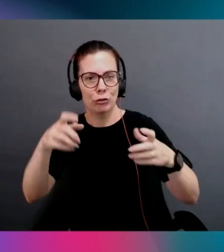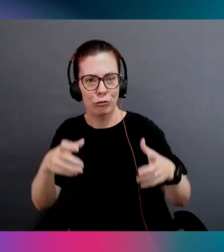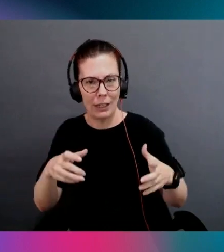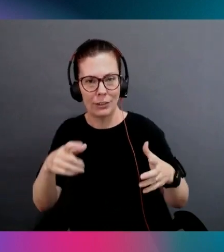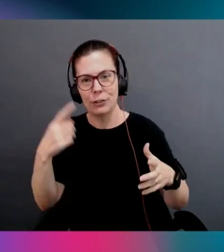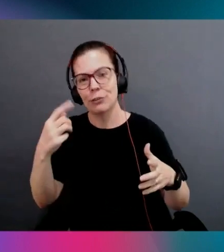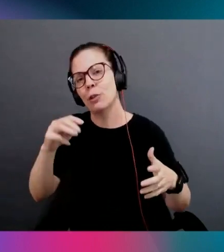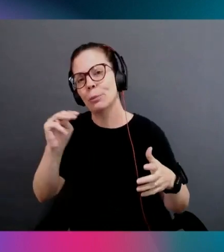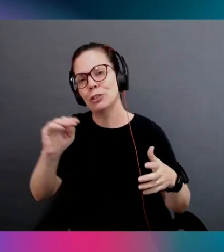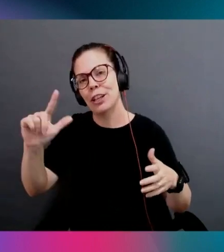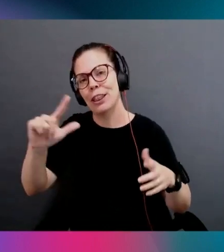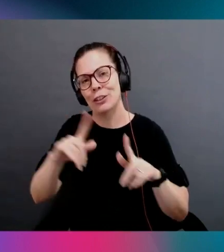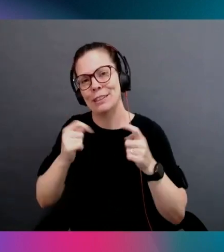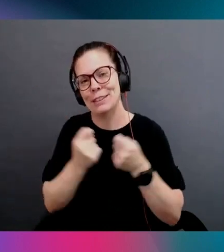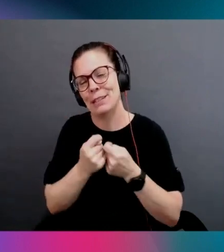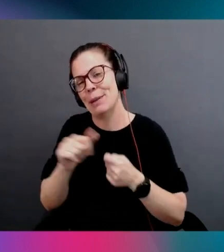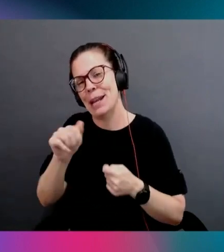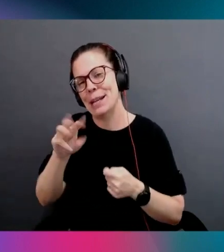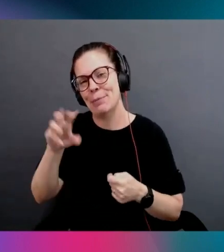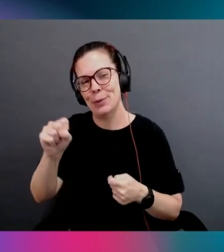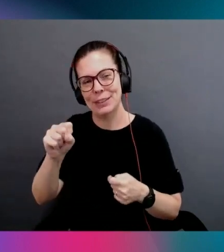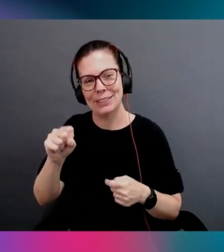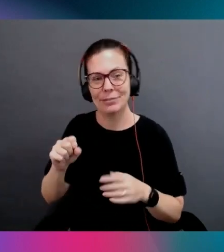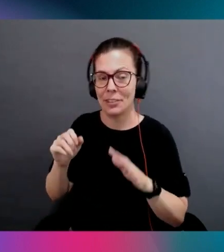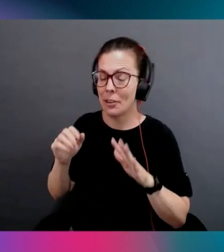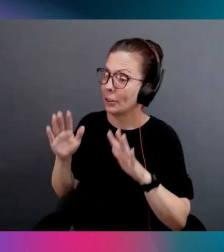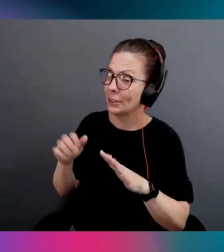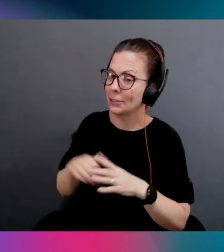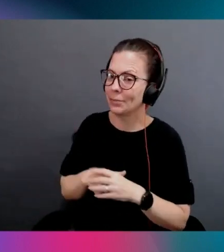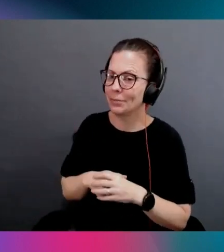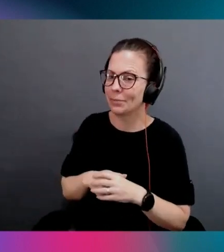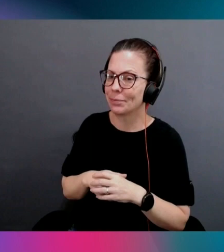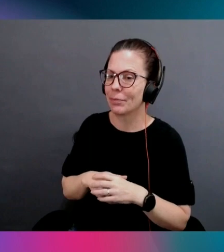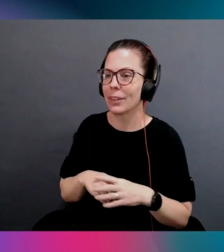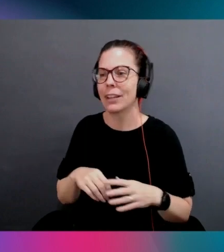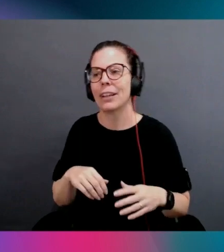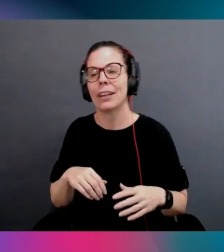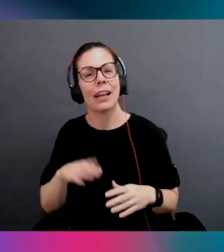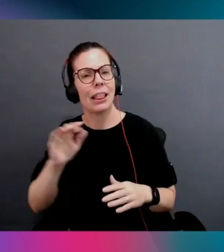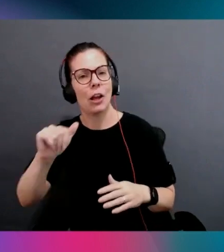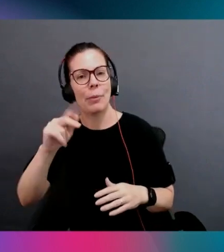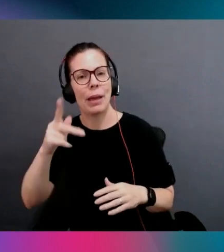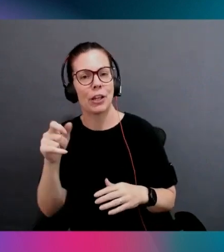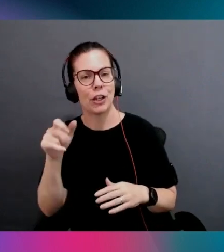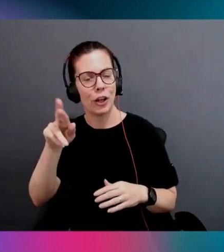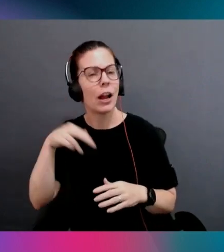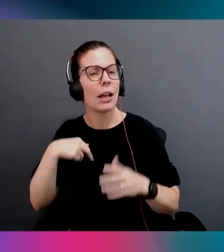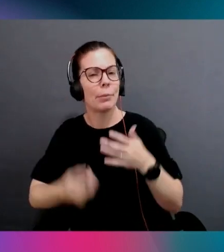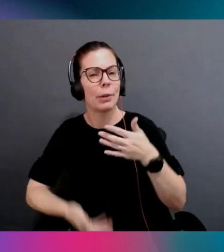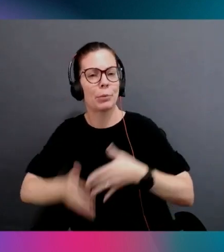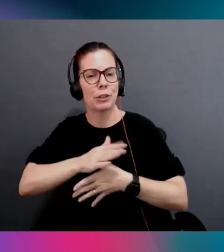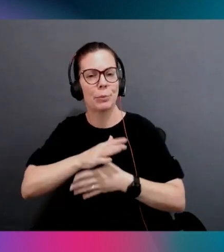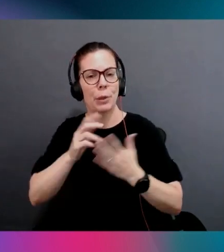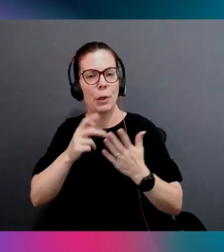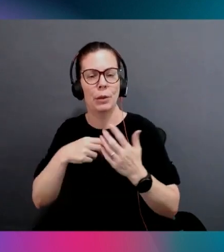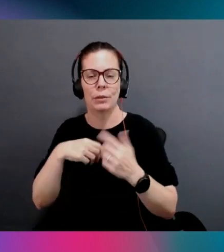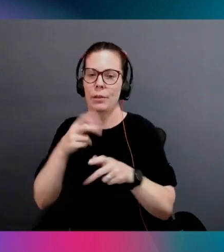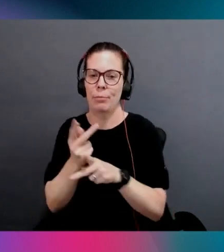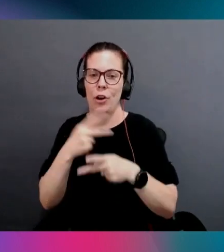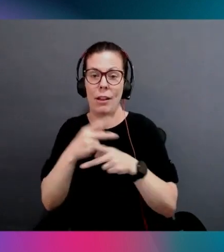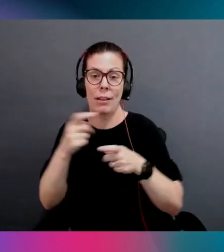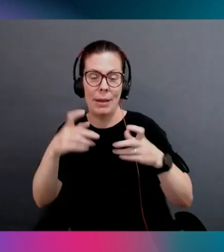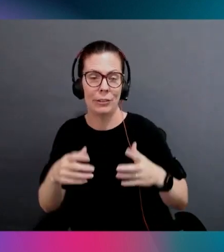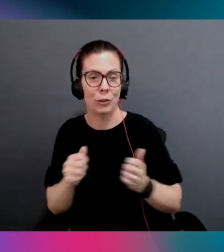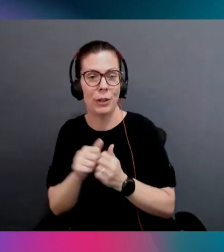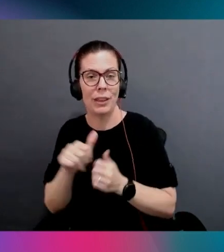learning team at AWS. Awesome. Hey, this is Ankur Desai. I am a principal product manager with the AWS AI services